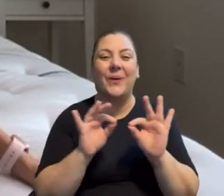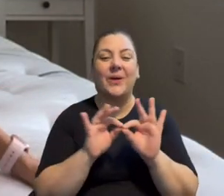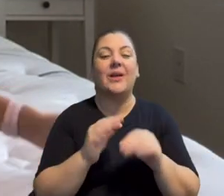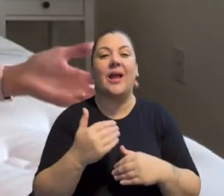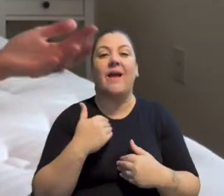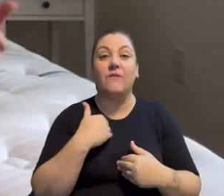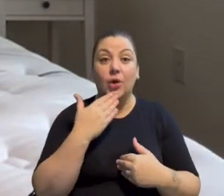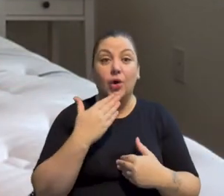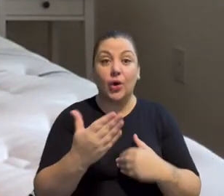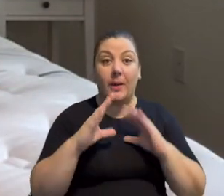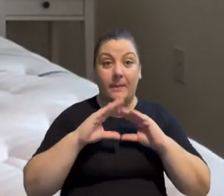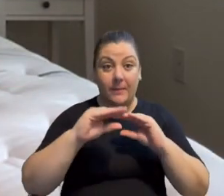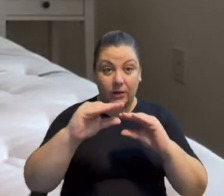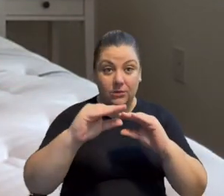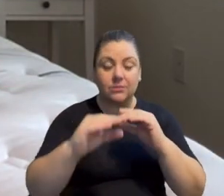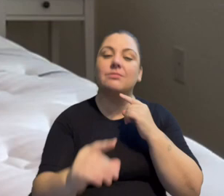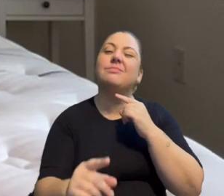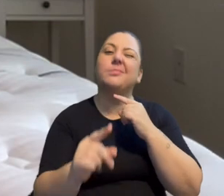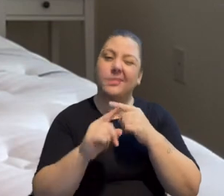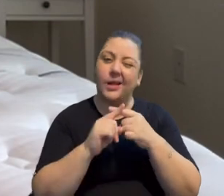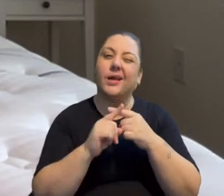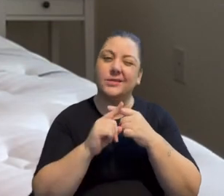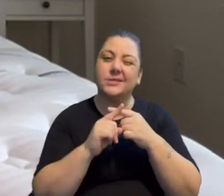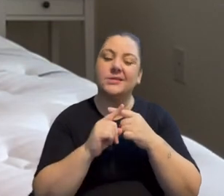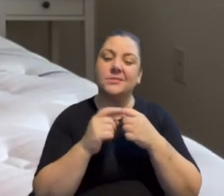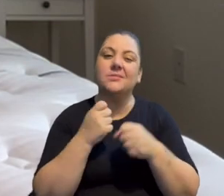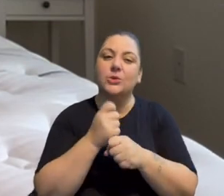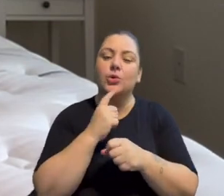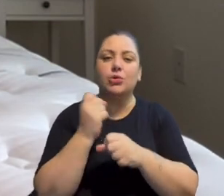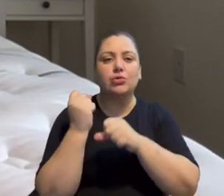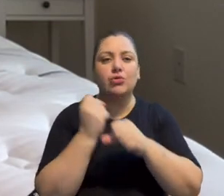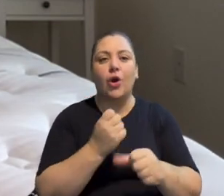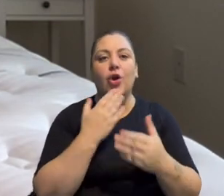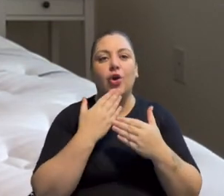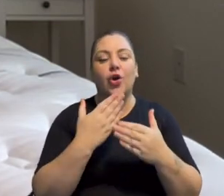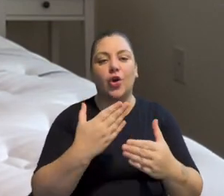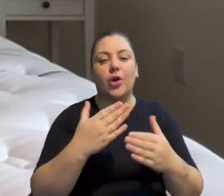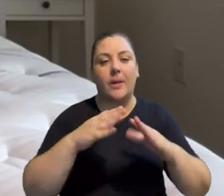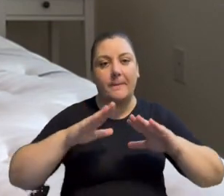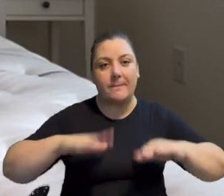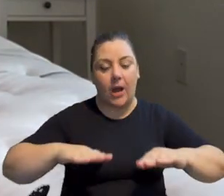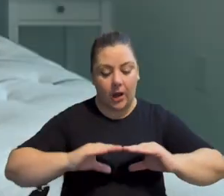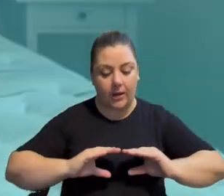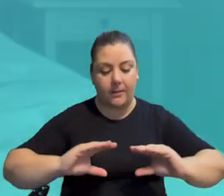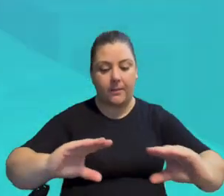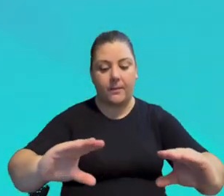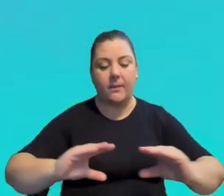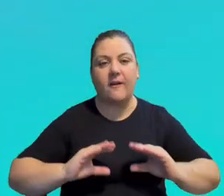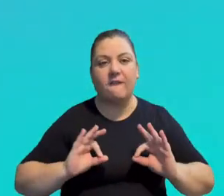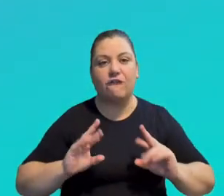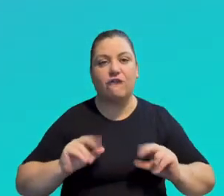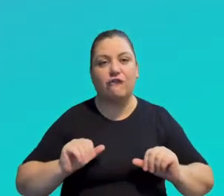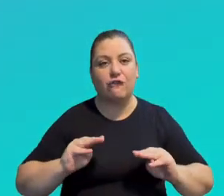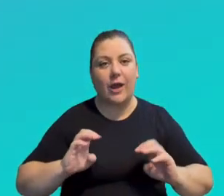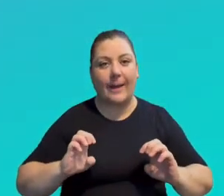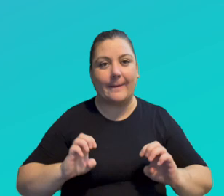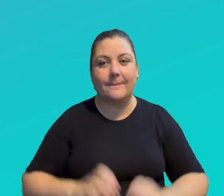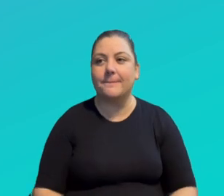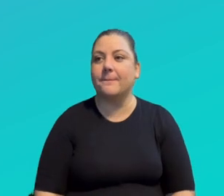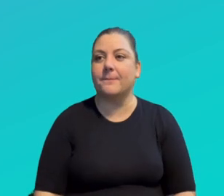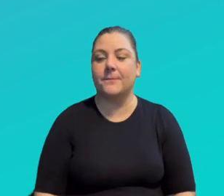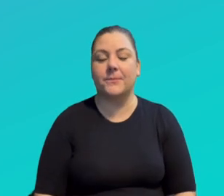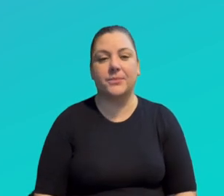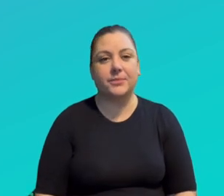good mattress, it's also very important to have a sturdy, strong frame to go with that mattress.